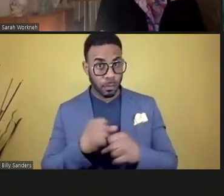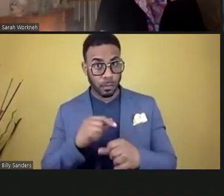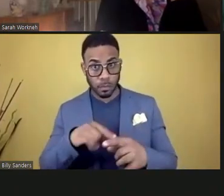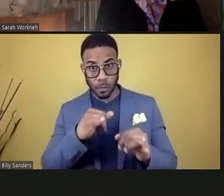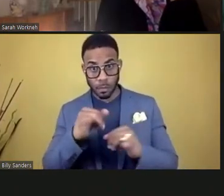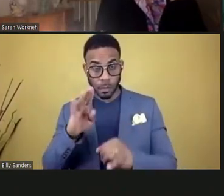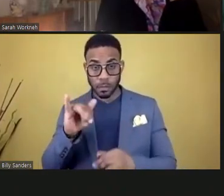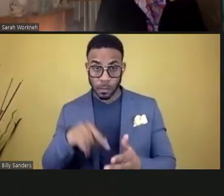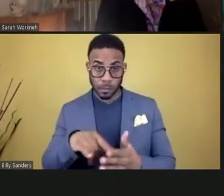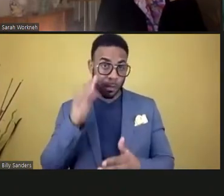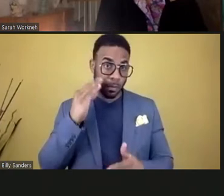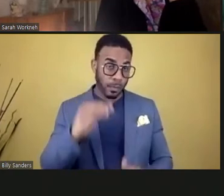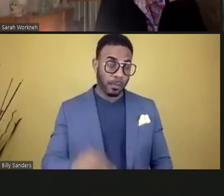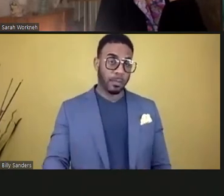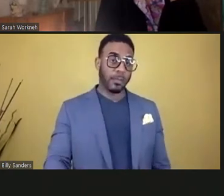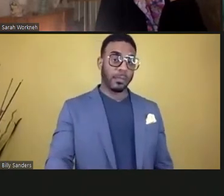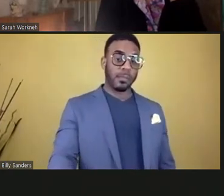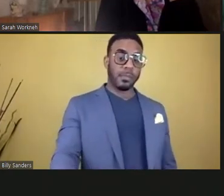by that experience.